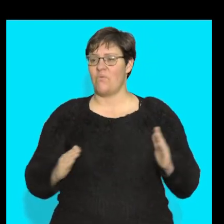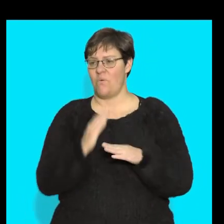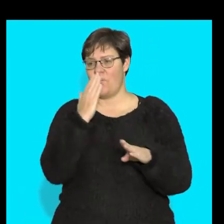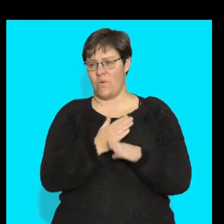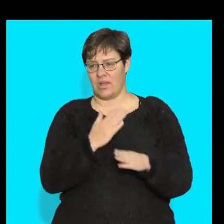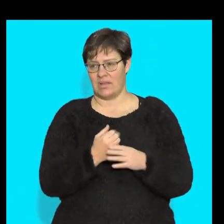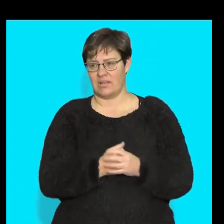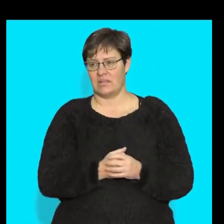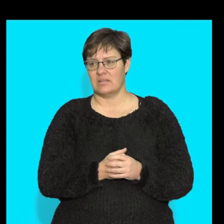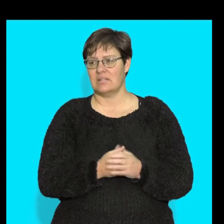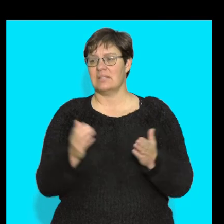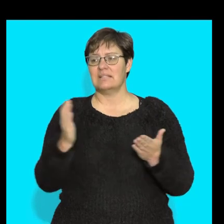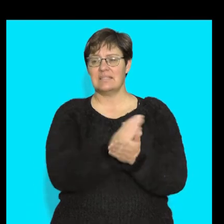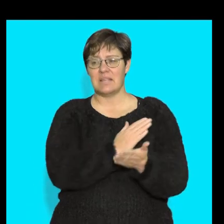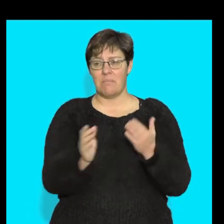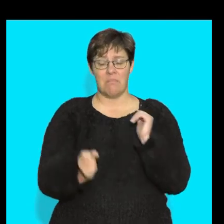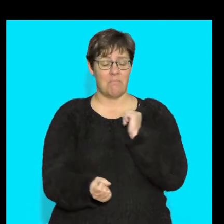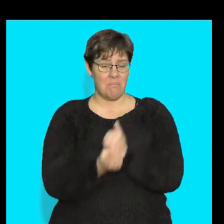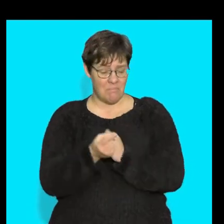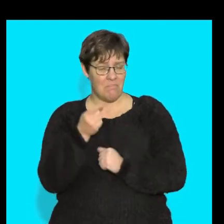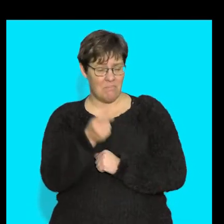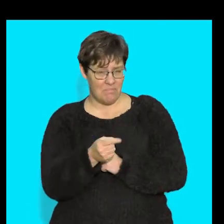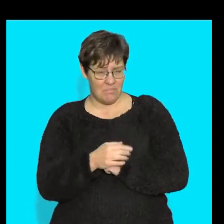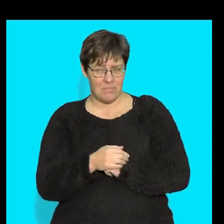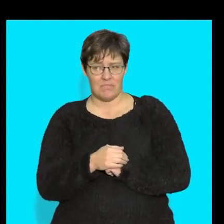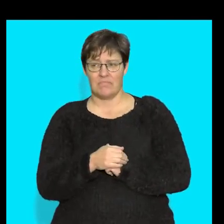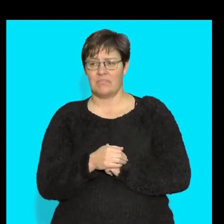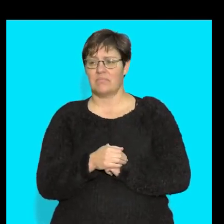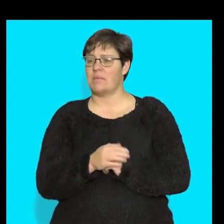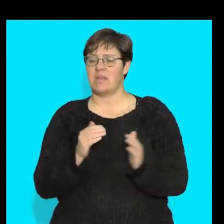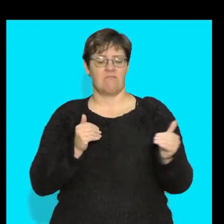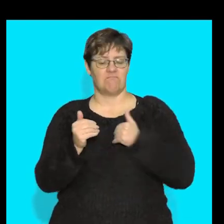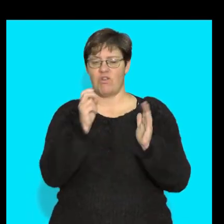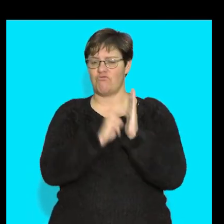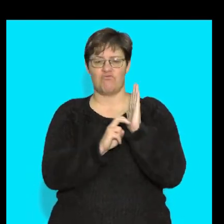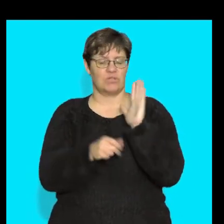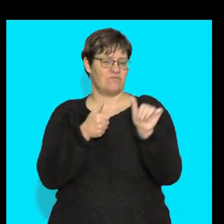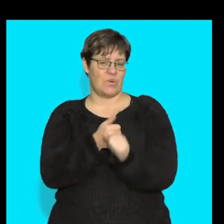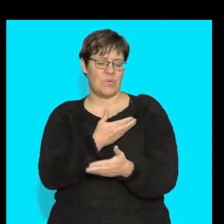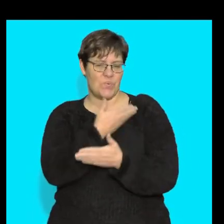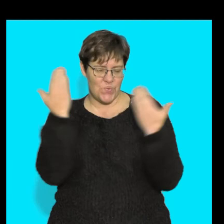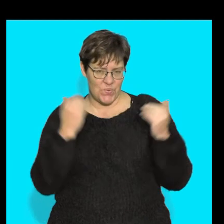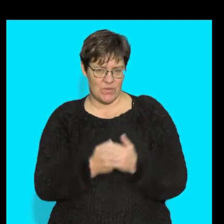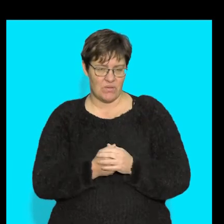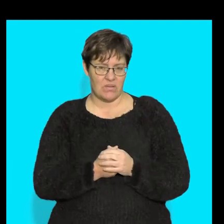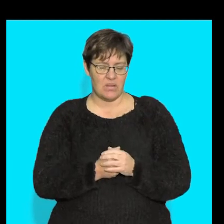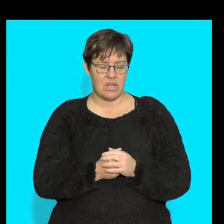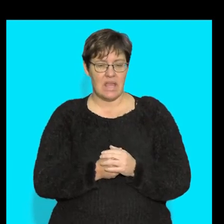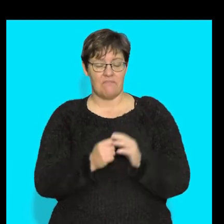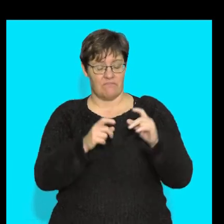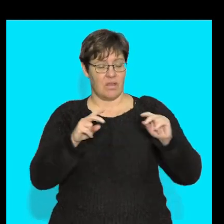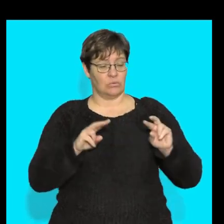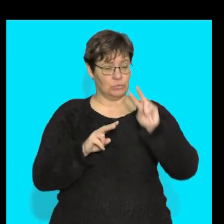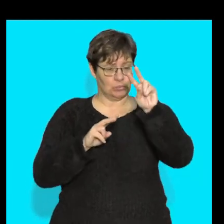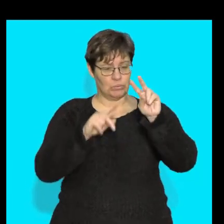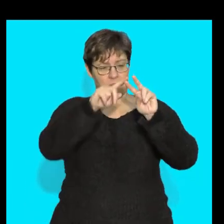some problems that arise with this scheme is it's unregulated. If one arm of this pyramid scheme falls,